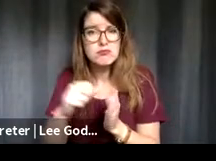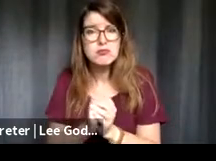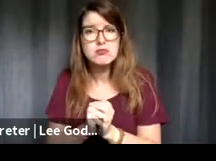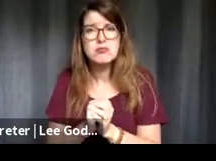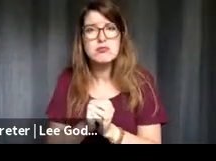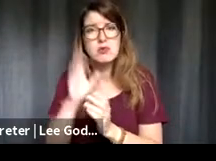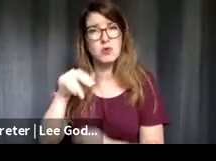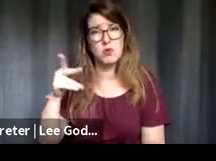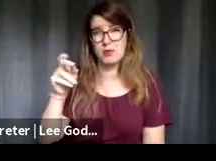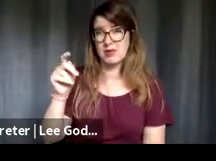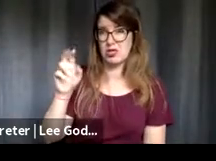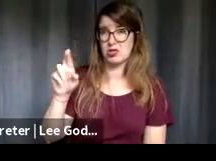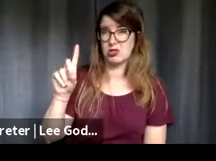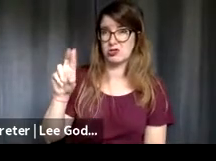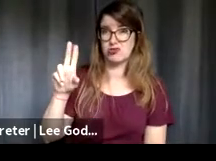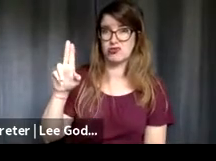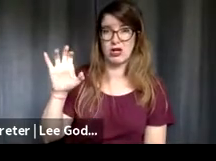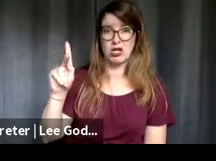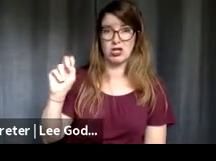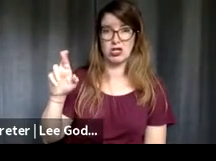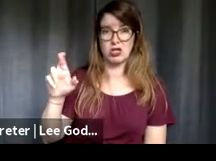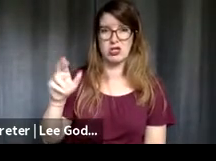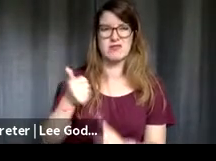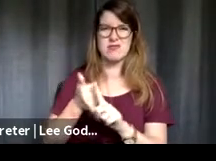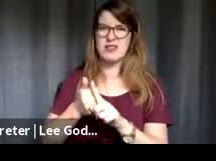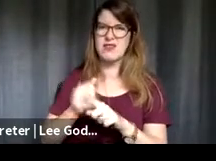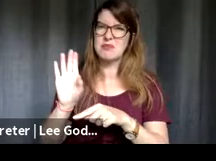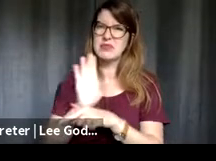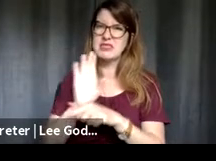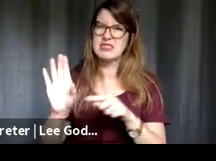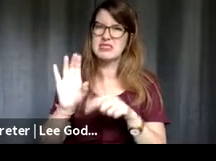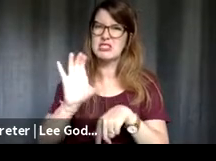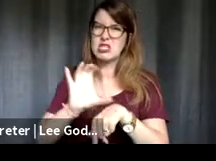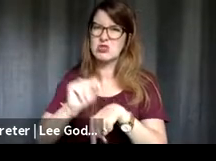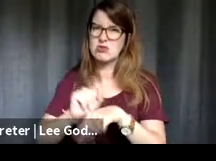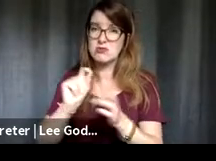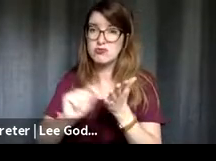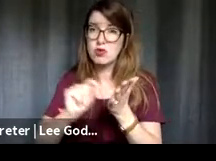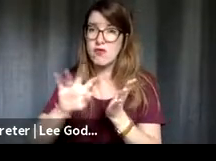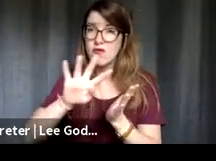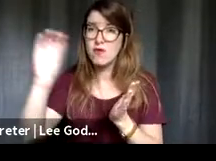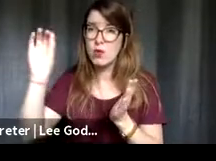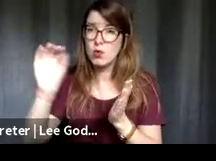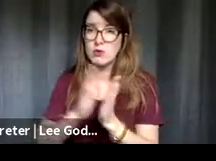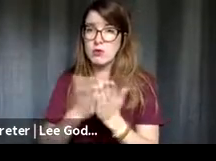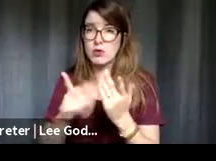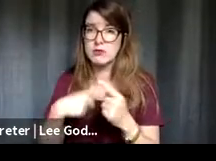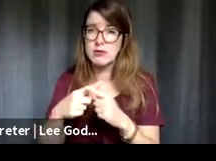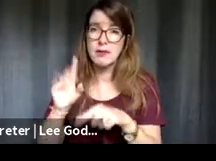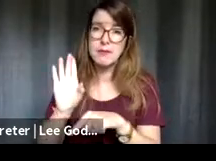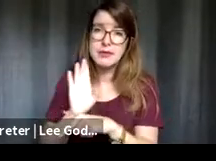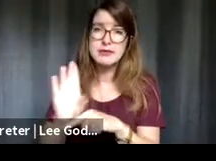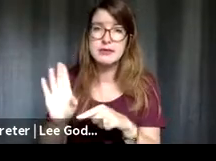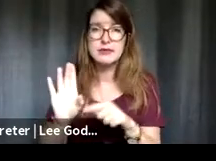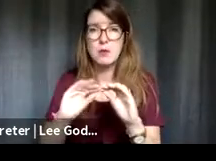Peter Drucker, who was a business consultant the last century, really. He wrote 40 books on business and organization.